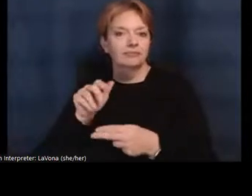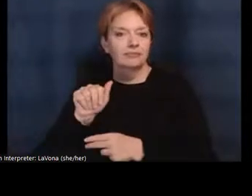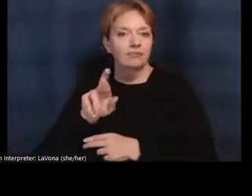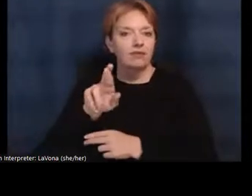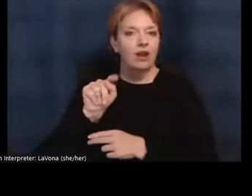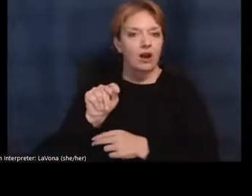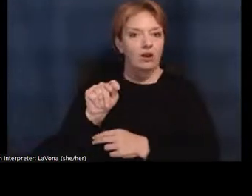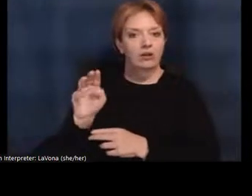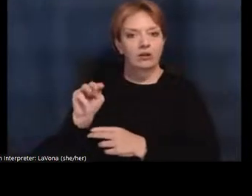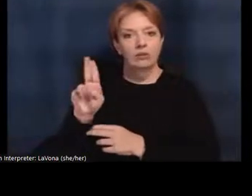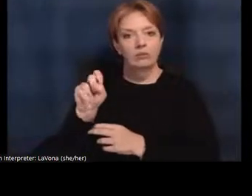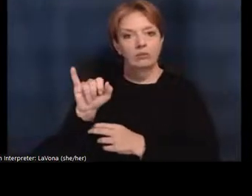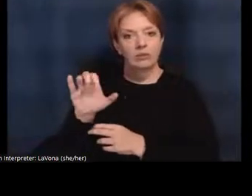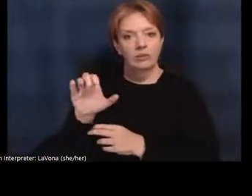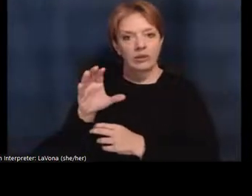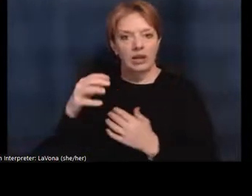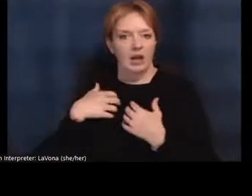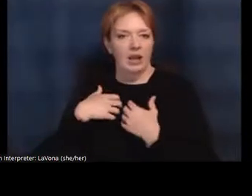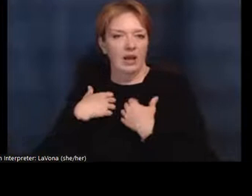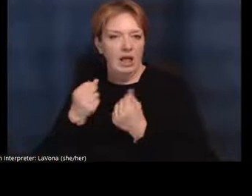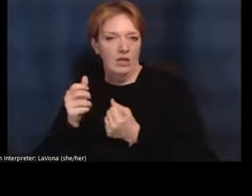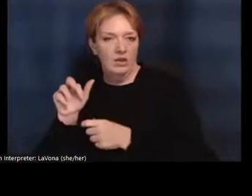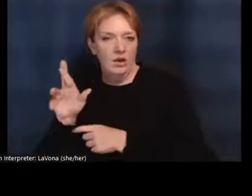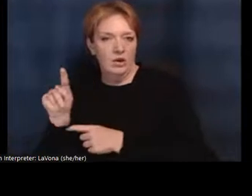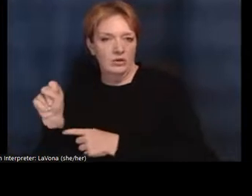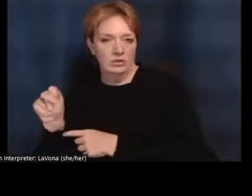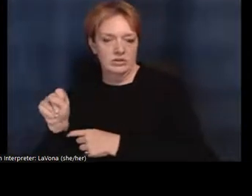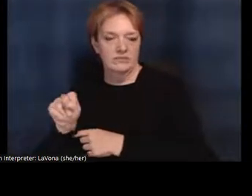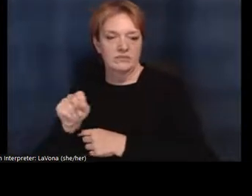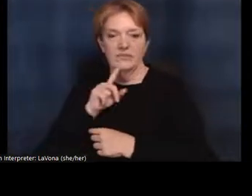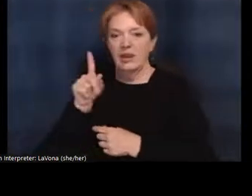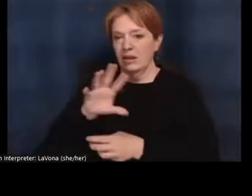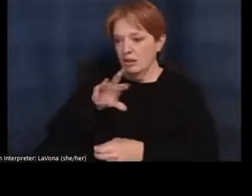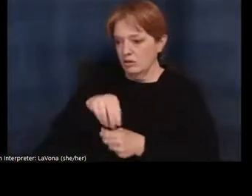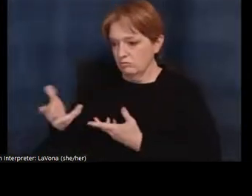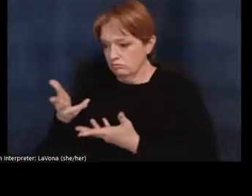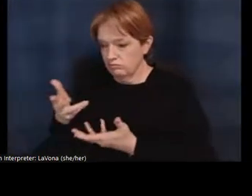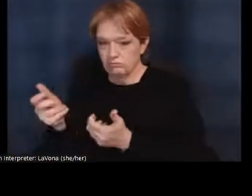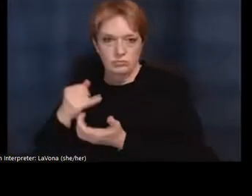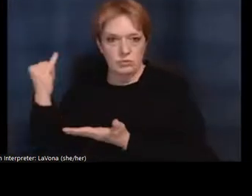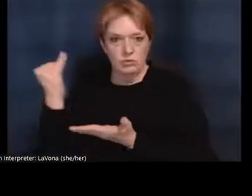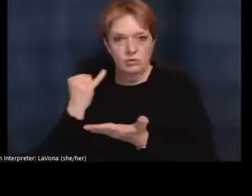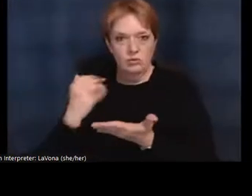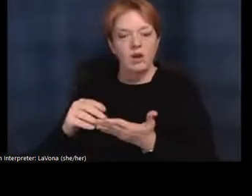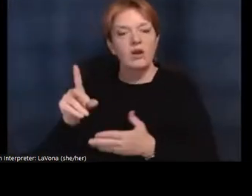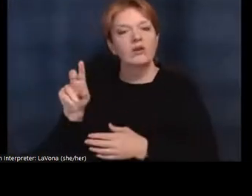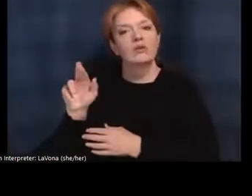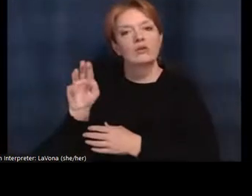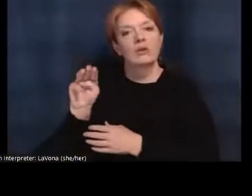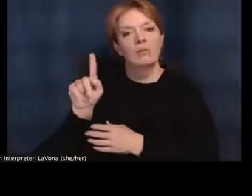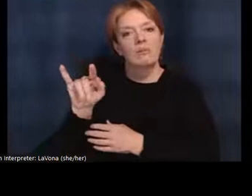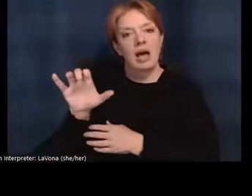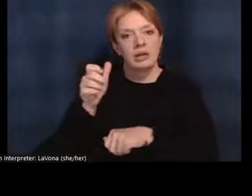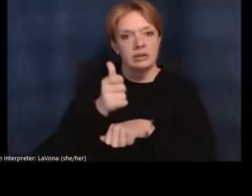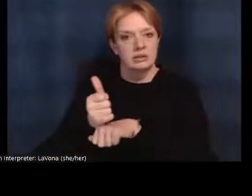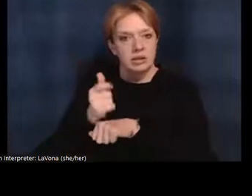and Healthy Hearts. So they are actually engaging with these artists in the dramatic setting of the gardens, but